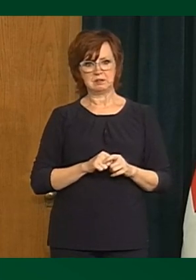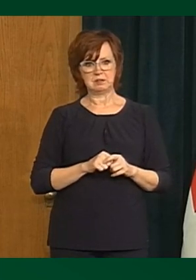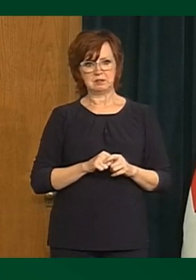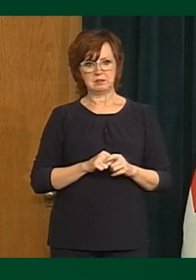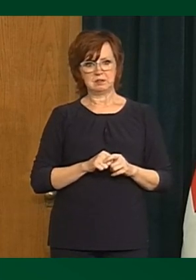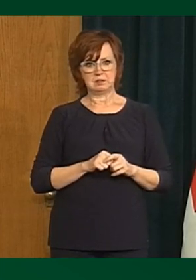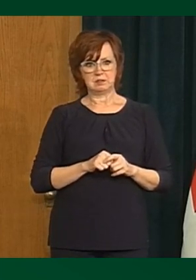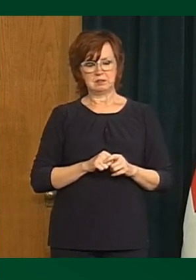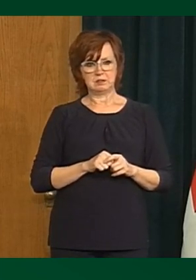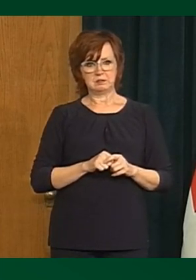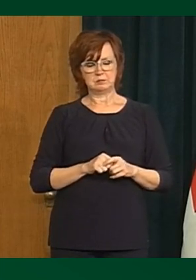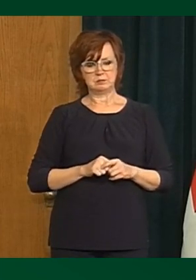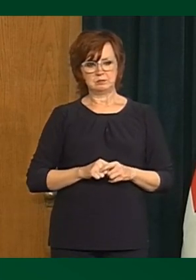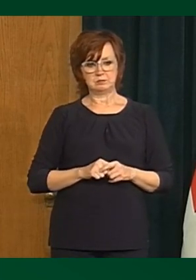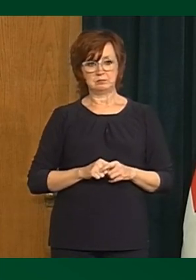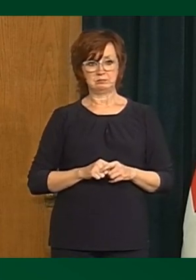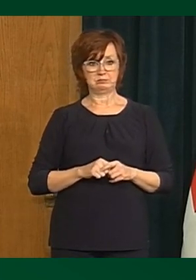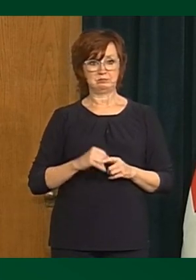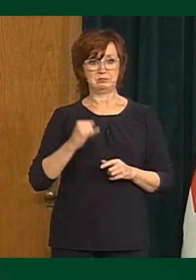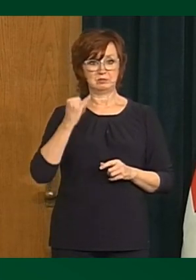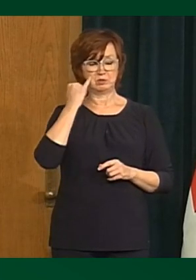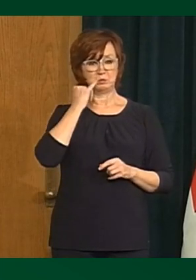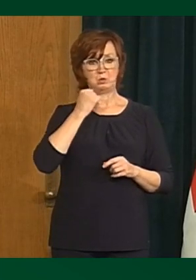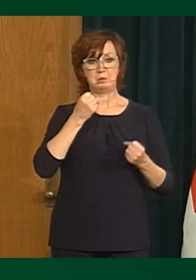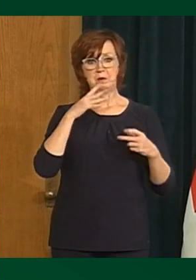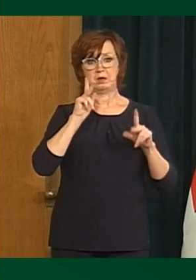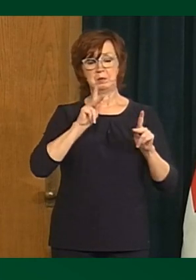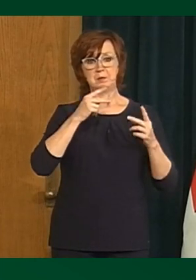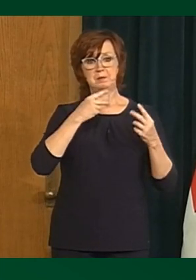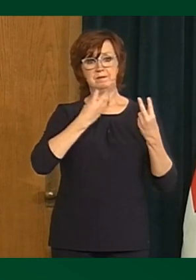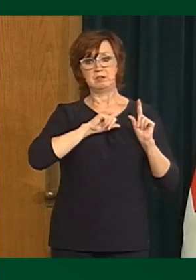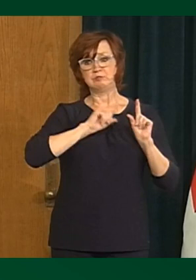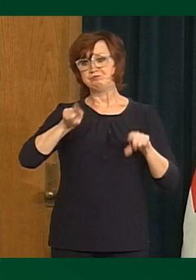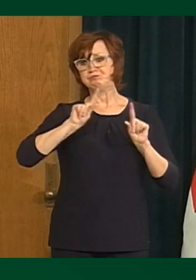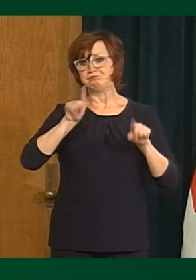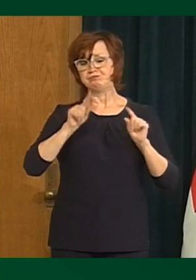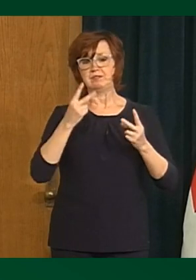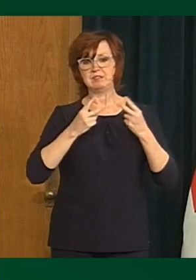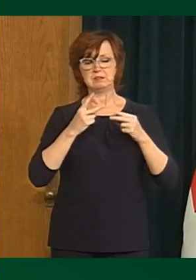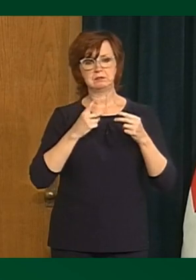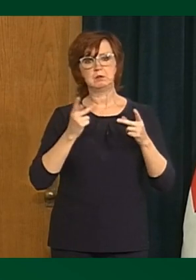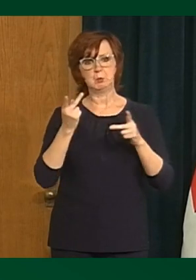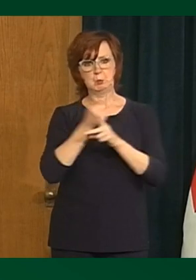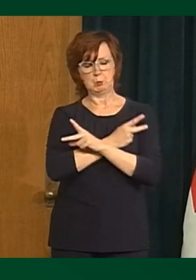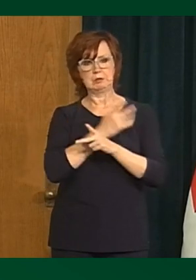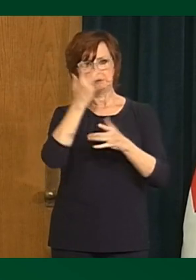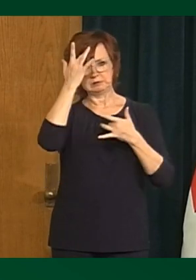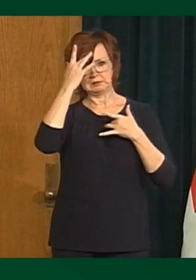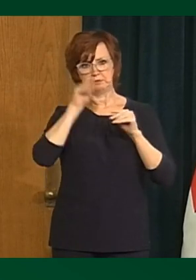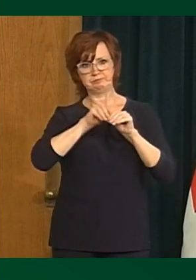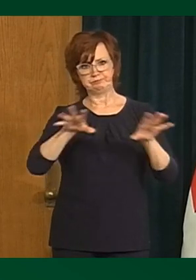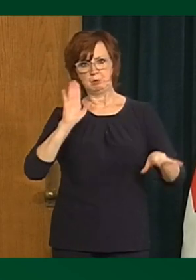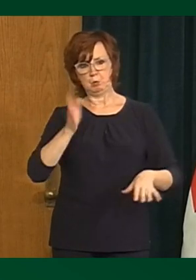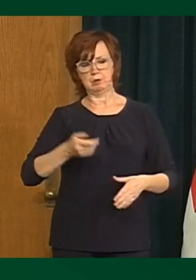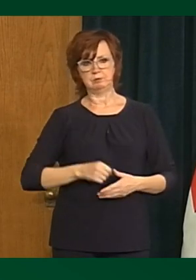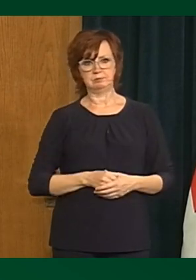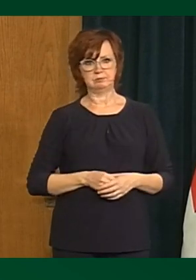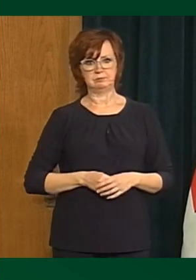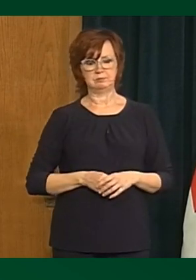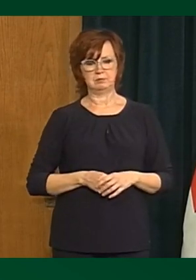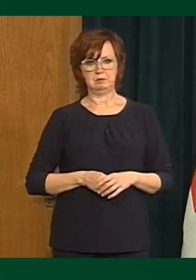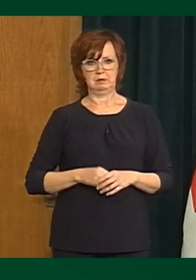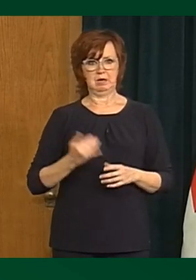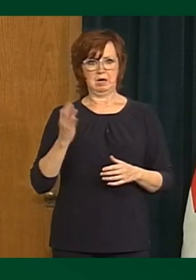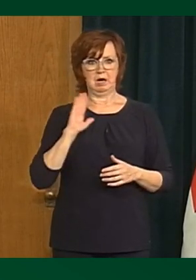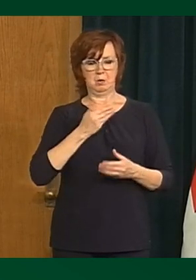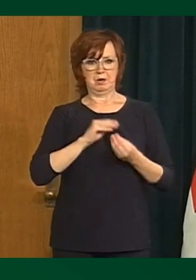more difficult situation in having a very large number of fatalities coming out of our long-term care homes. And we don't have that right now, and for that